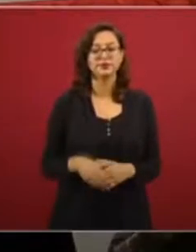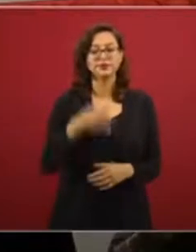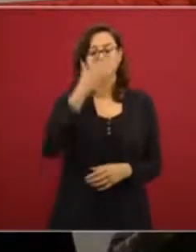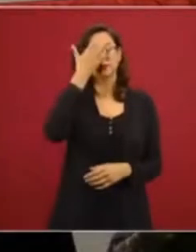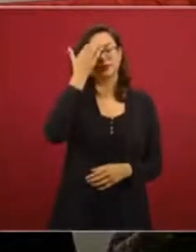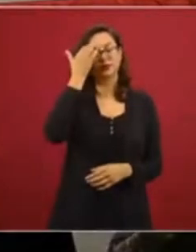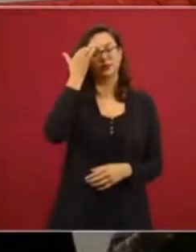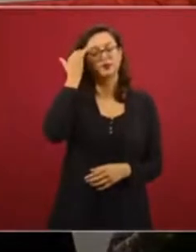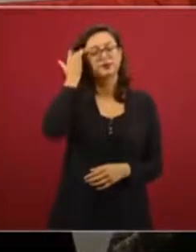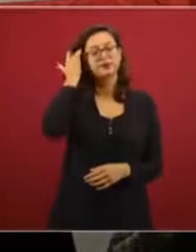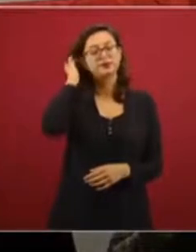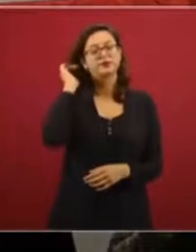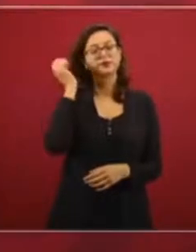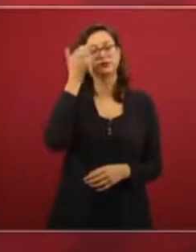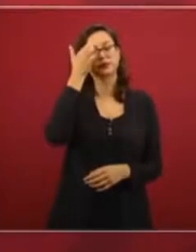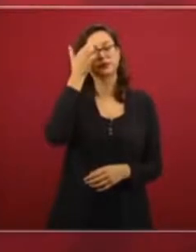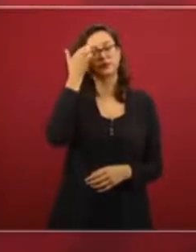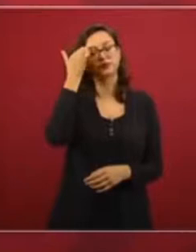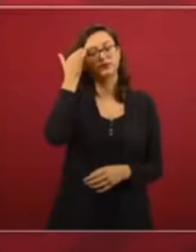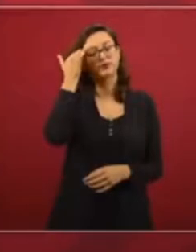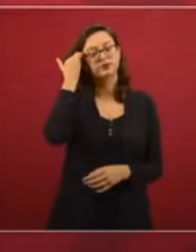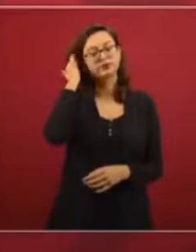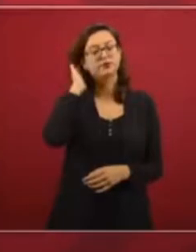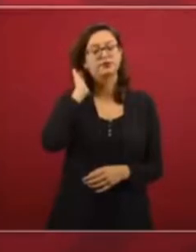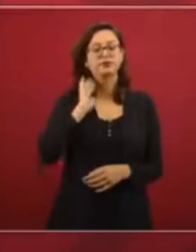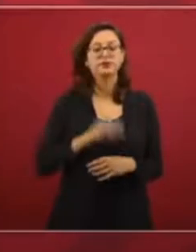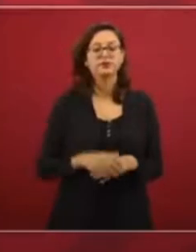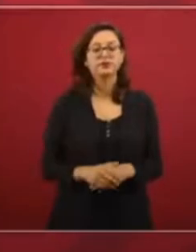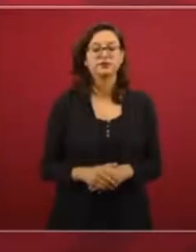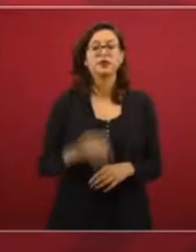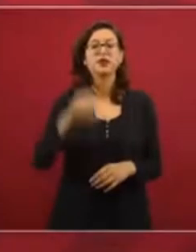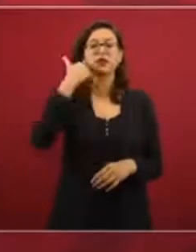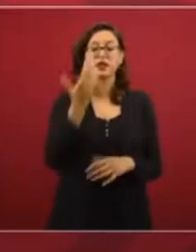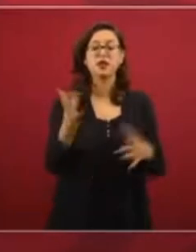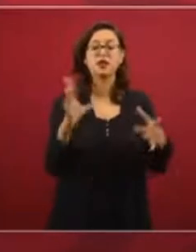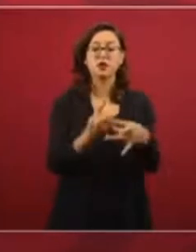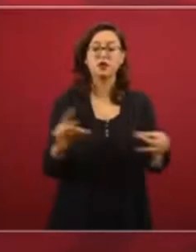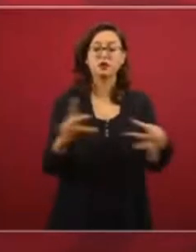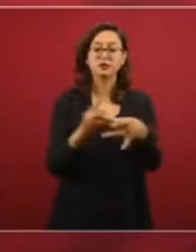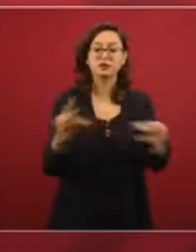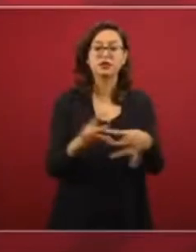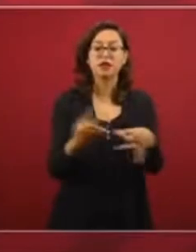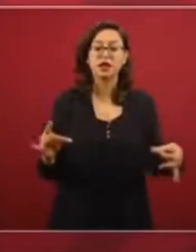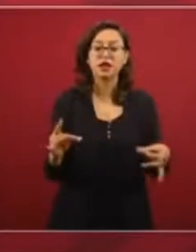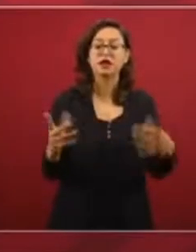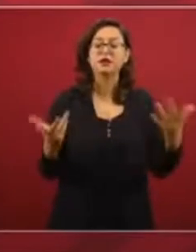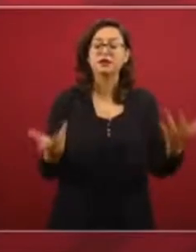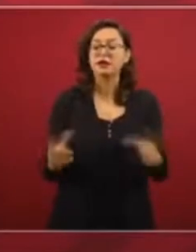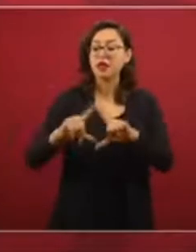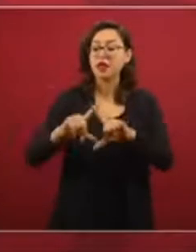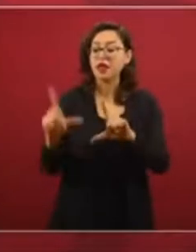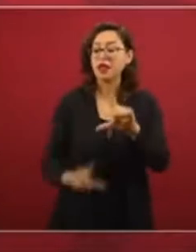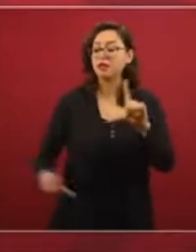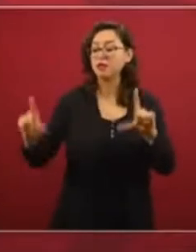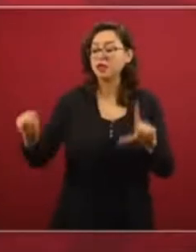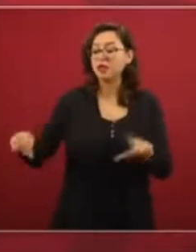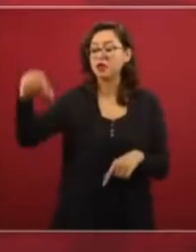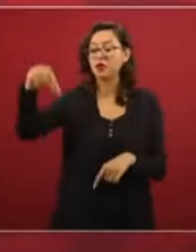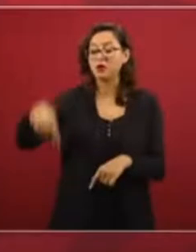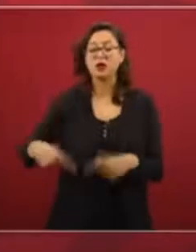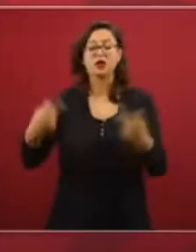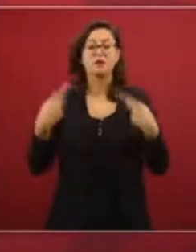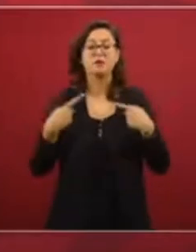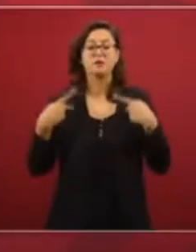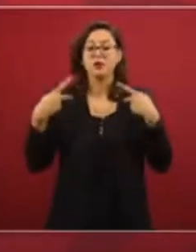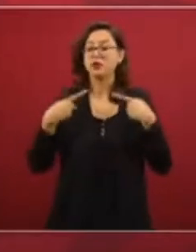de referencia que hoy en México, como ustedes saben, la mortalidad debida a las enfermedades crónicas ocupa el primer lugar